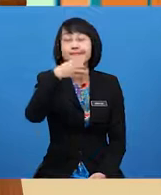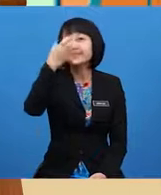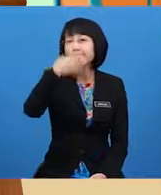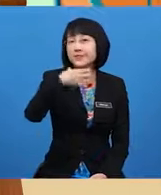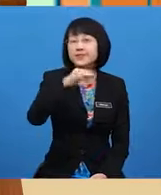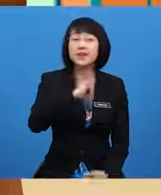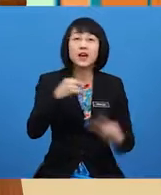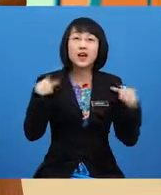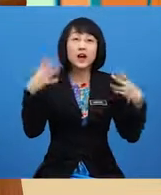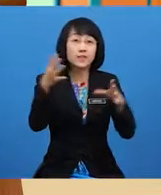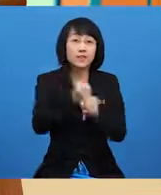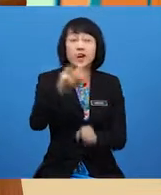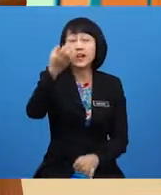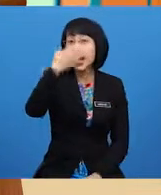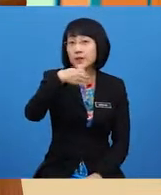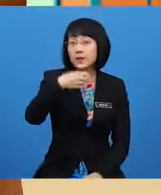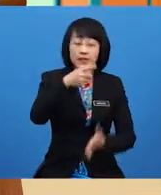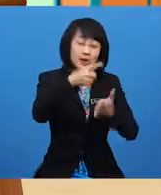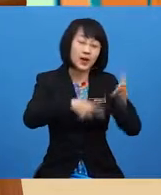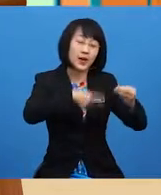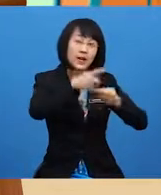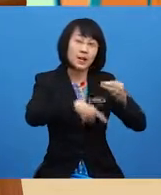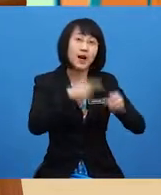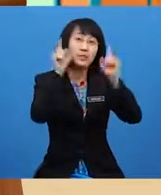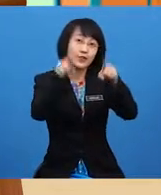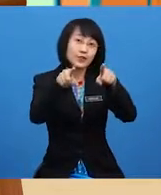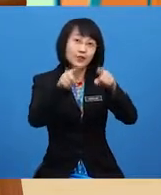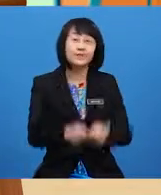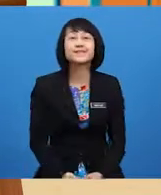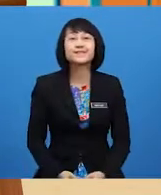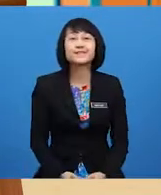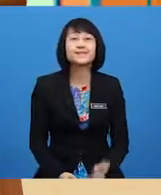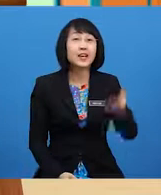Apple, apple, I've got apple. What about you?